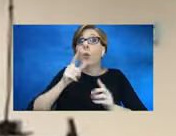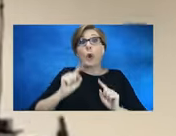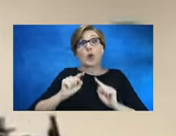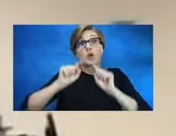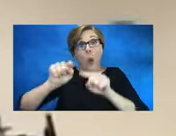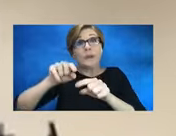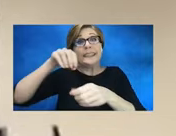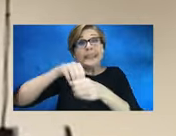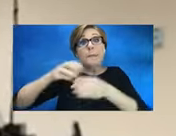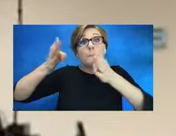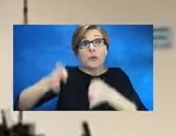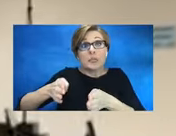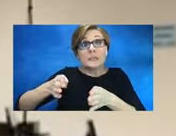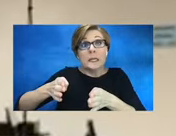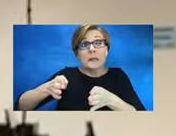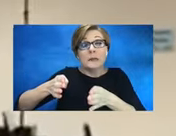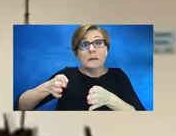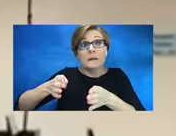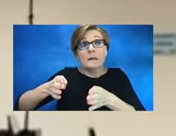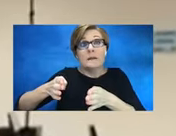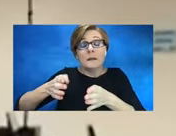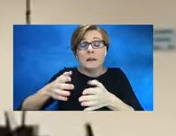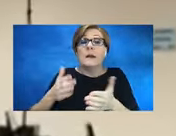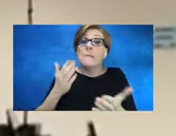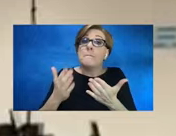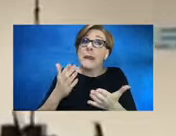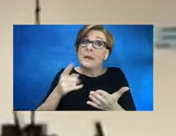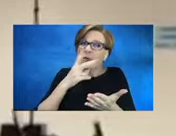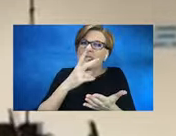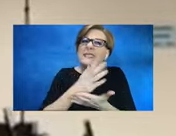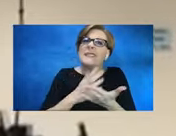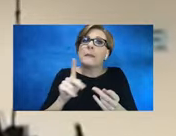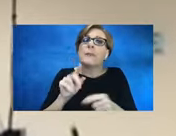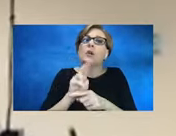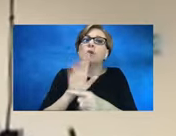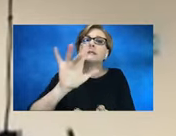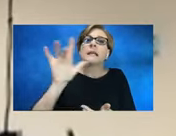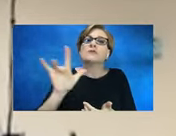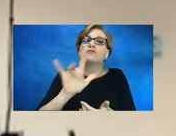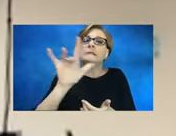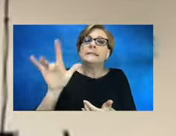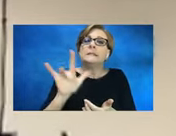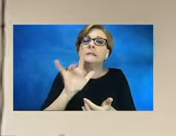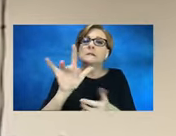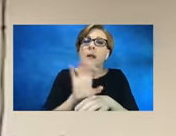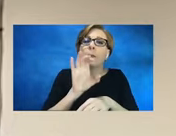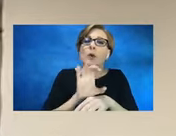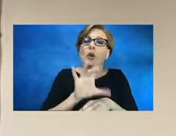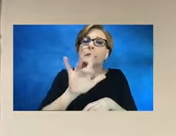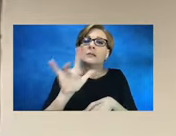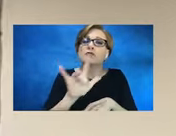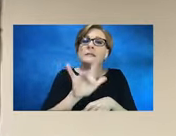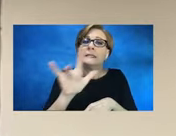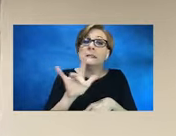in-person voting location, right, you might see some of our voters using a touchscreen device. So that touchscreen